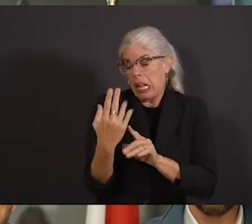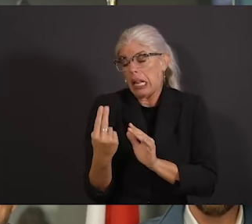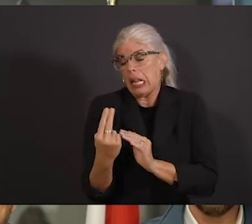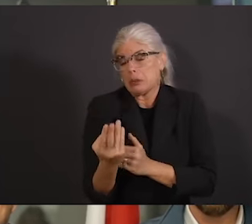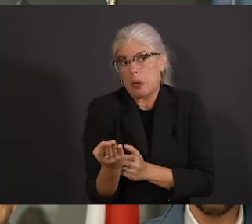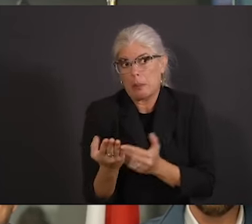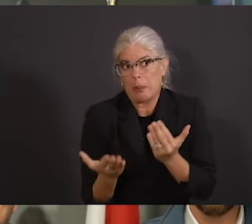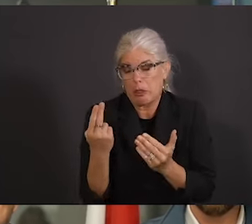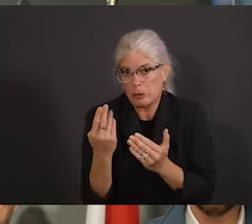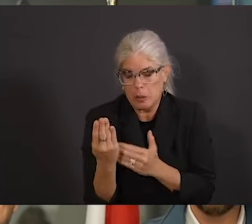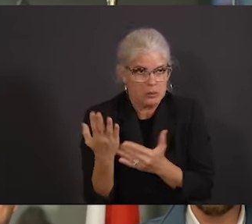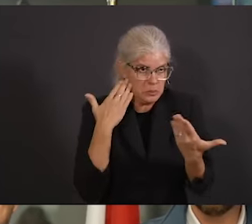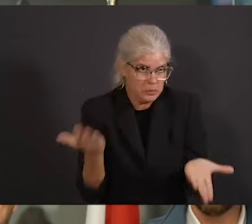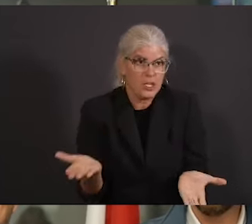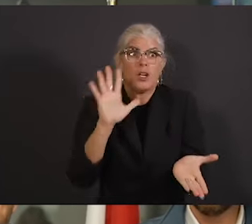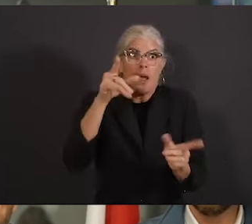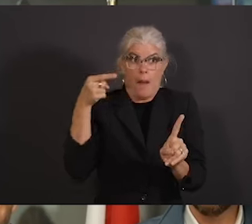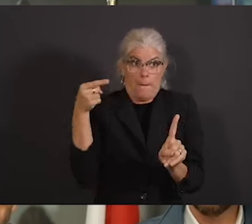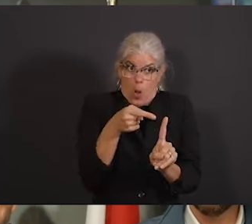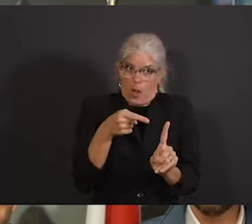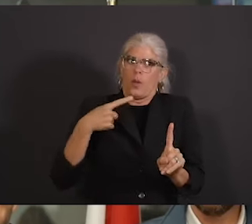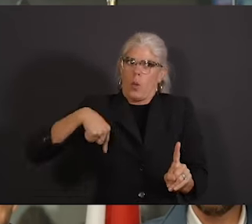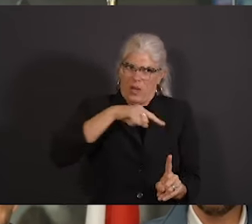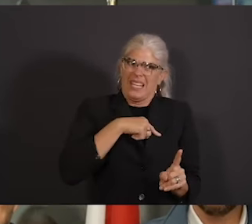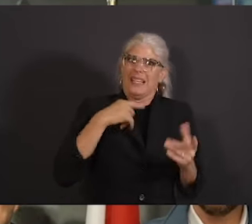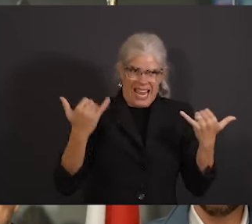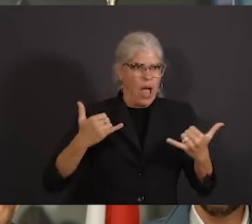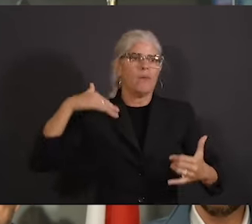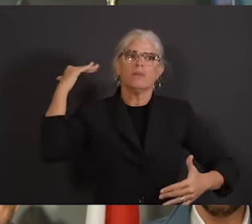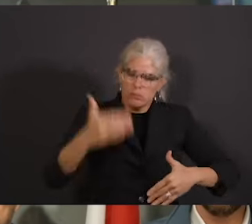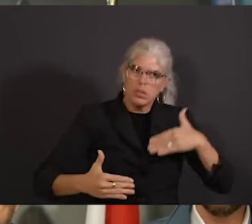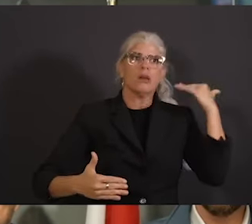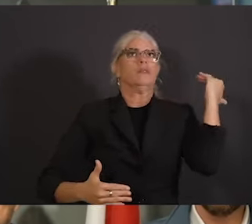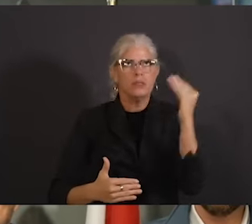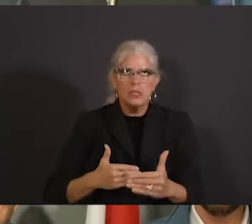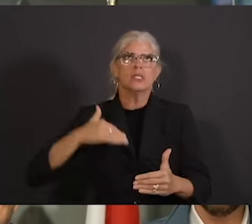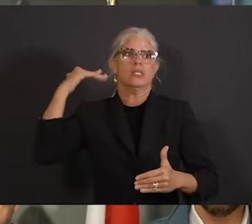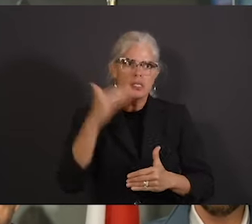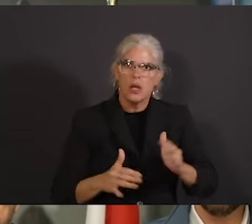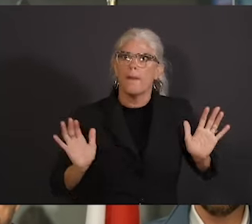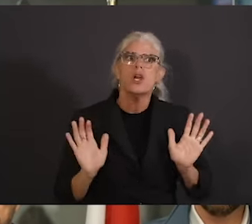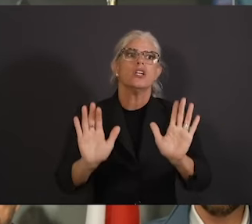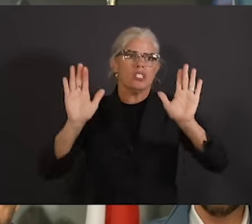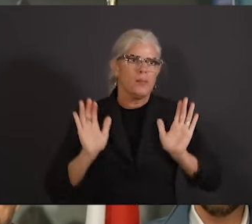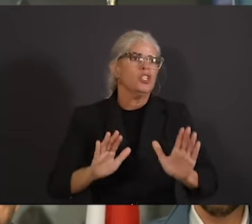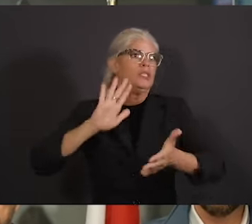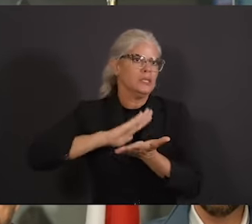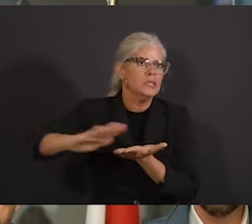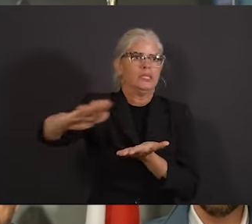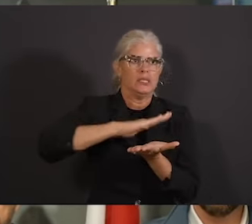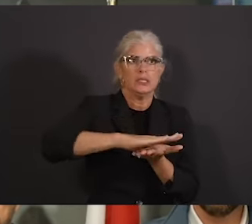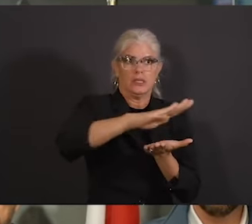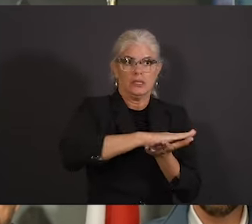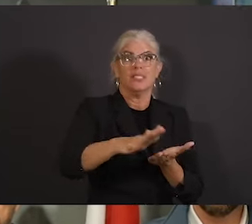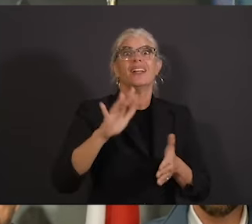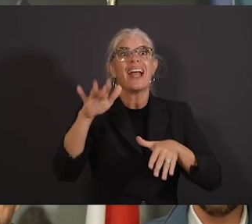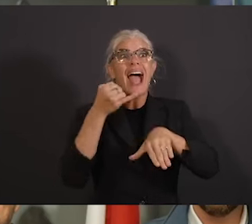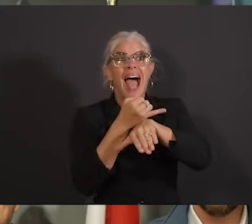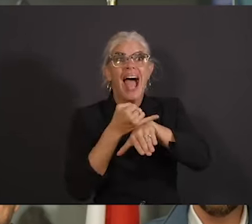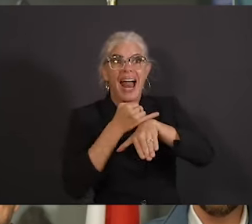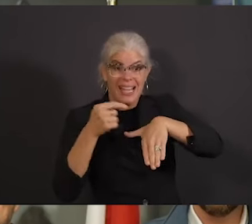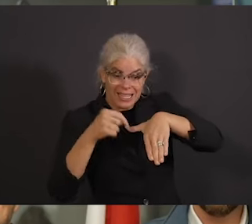further. So we've made a big dent in this. I know folks on the ground locally in those barrier islands and places like Manatee